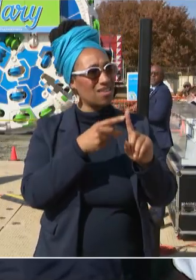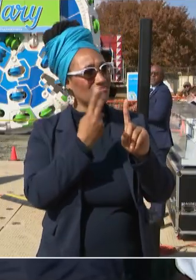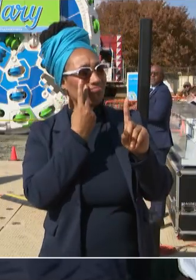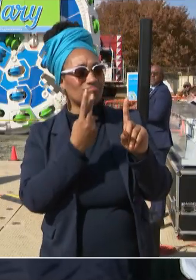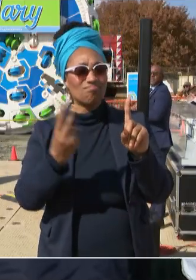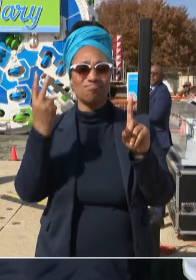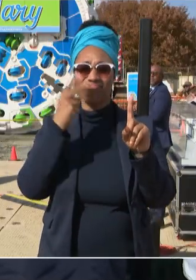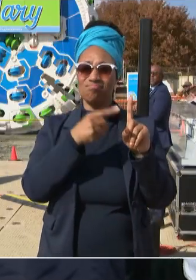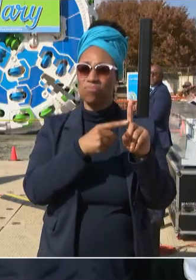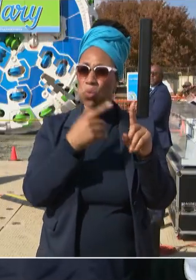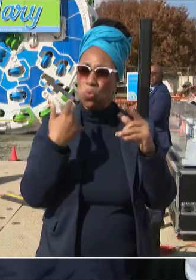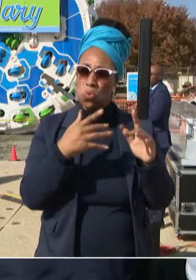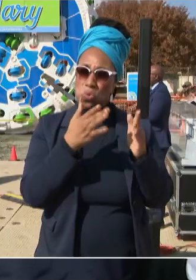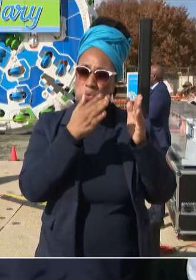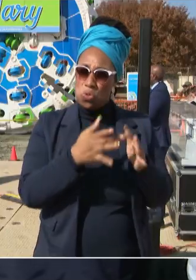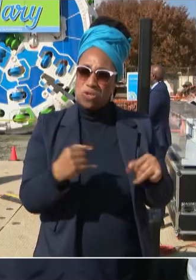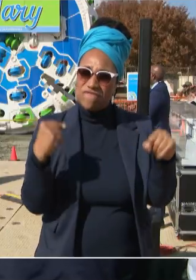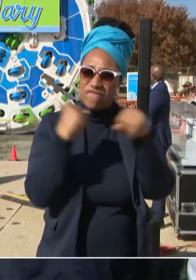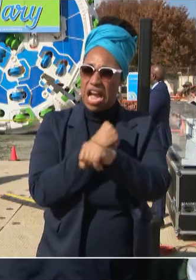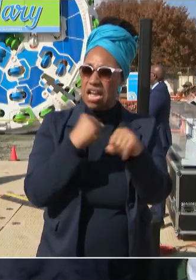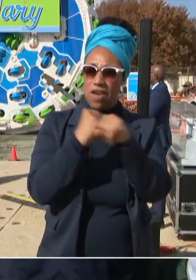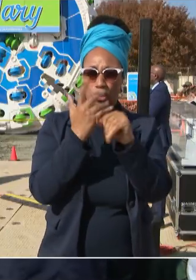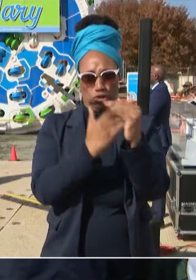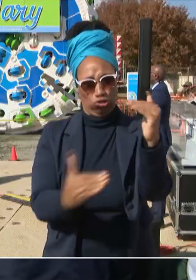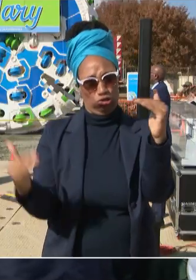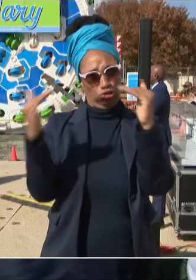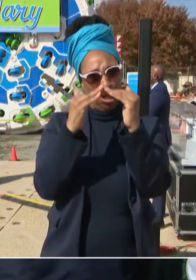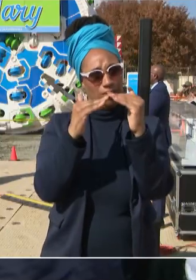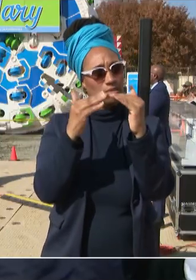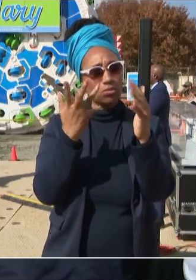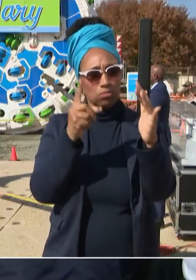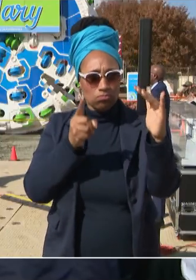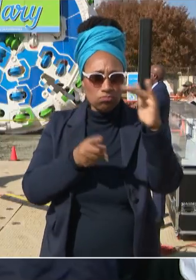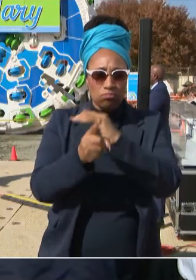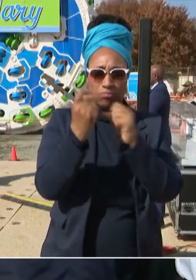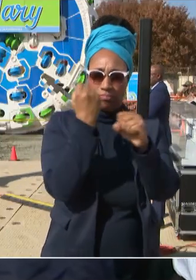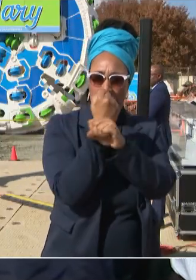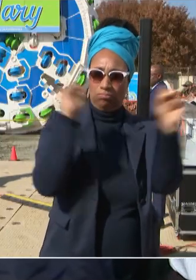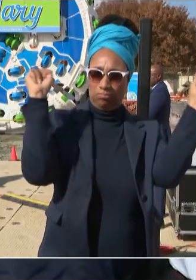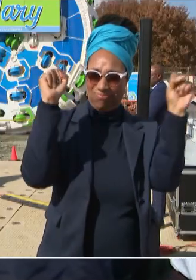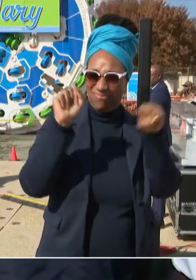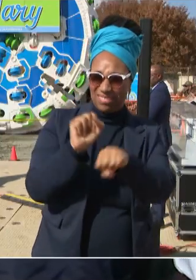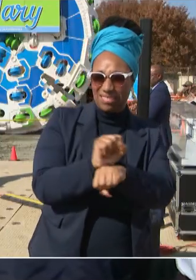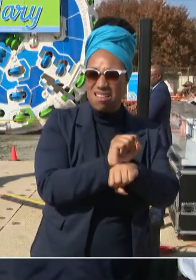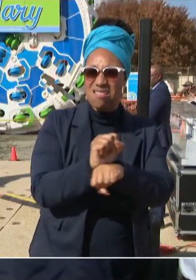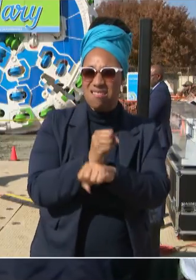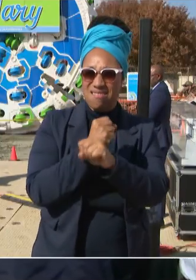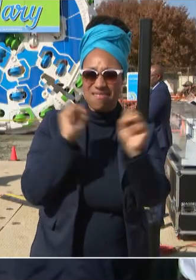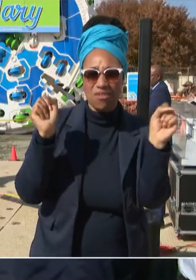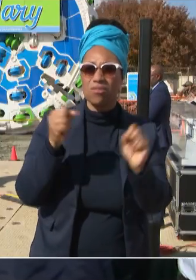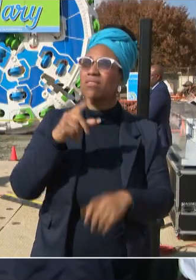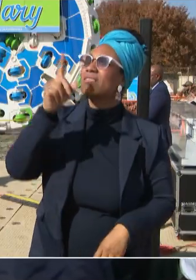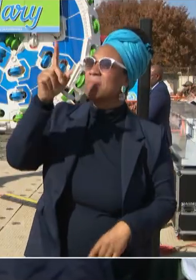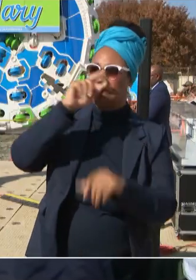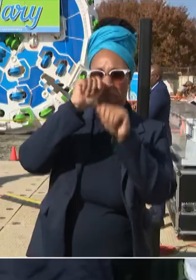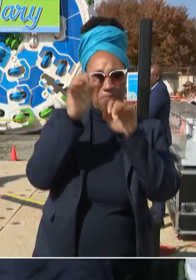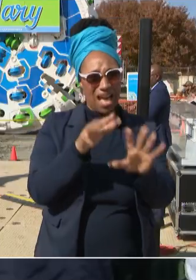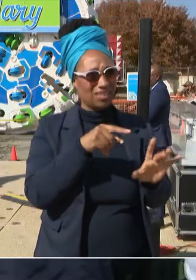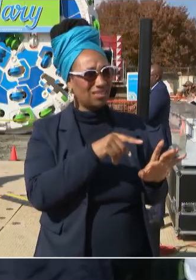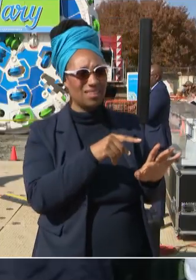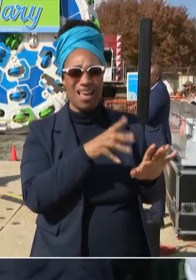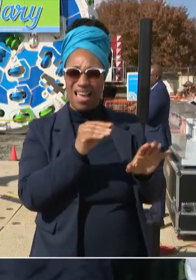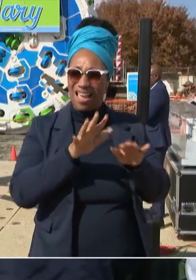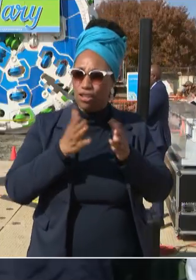and equality. Bless this project, O Lord, that it may serve the common good and bring cleaner waters